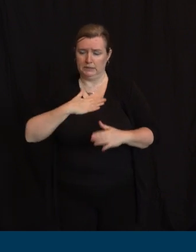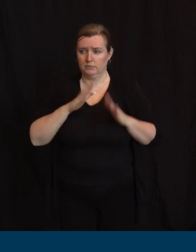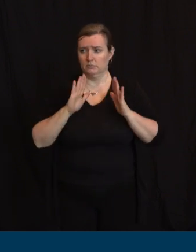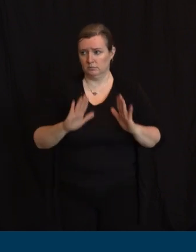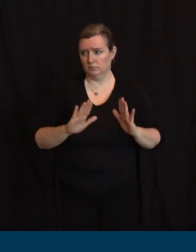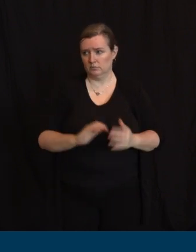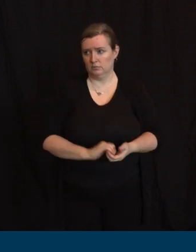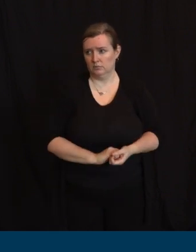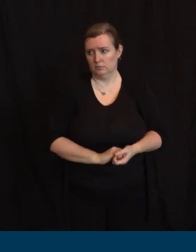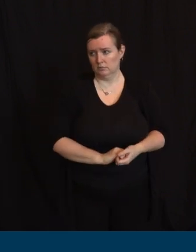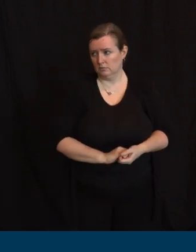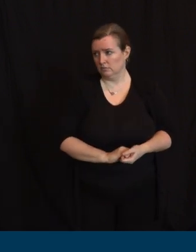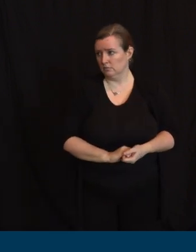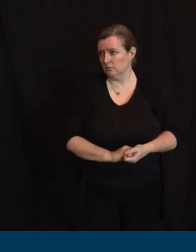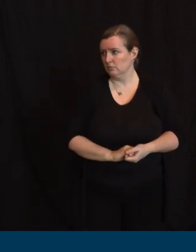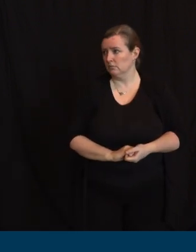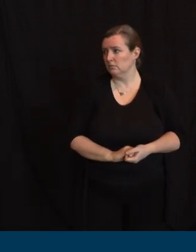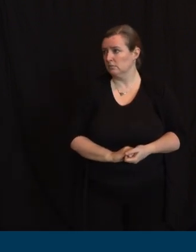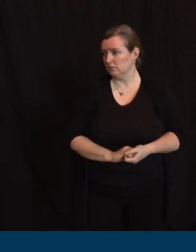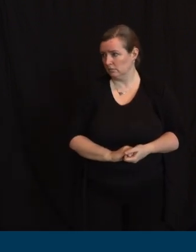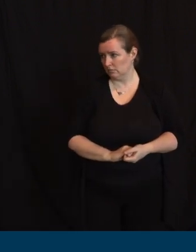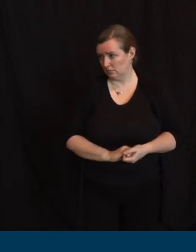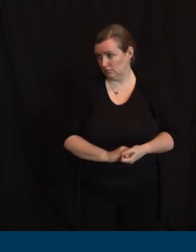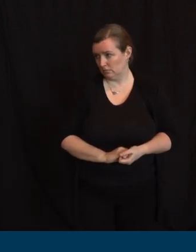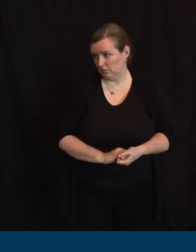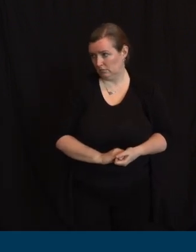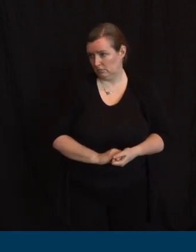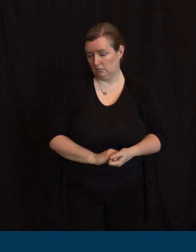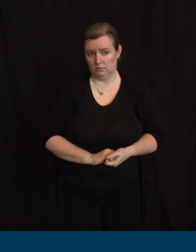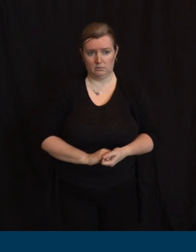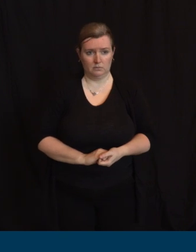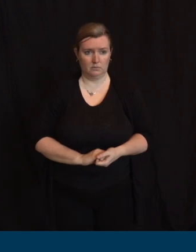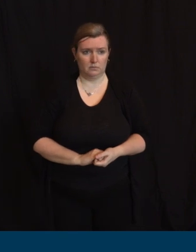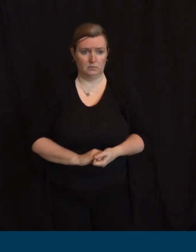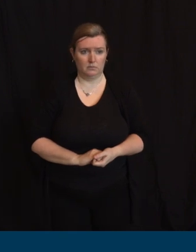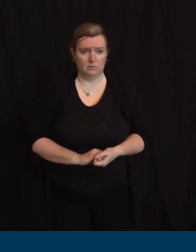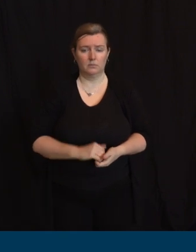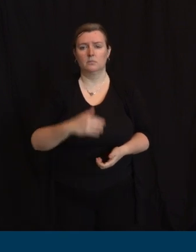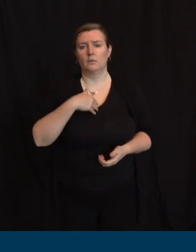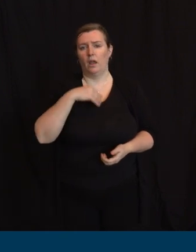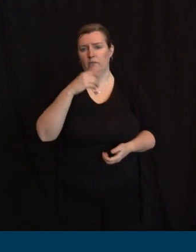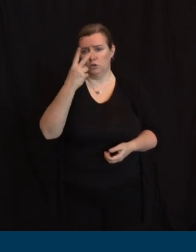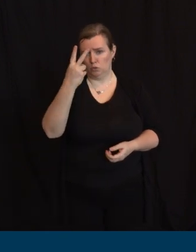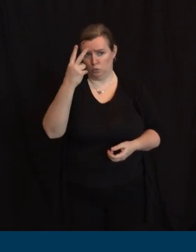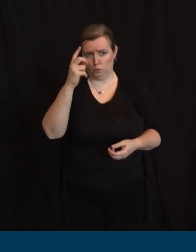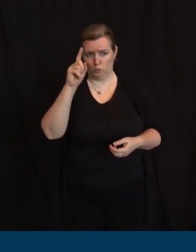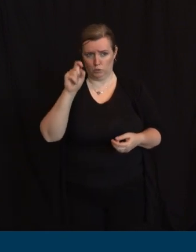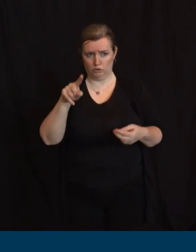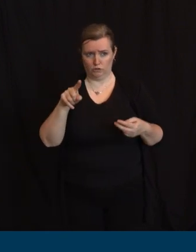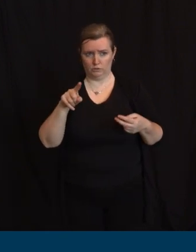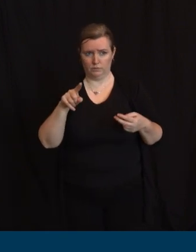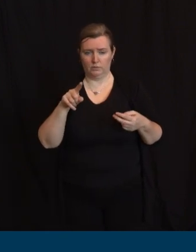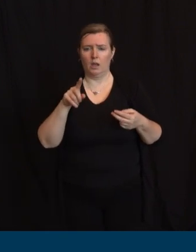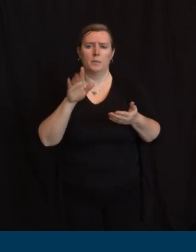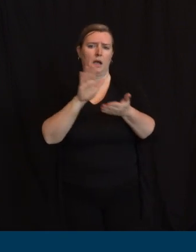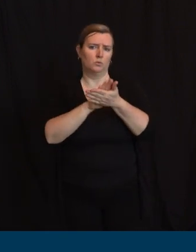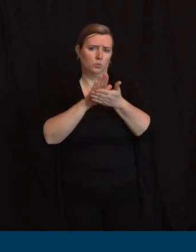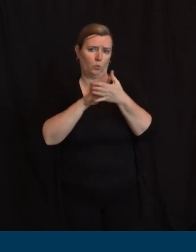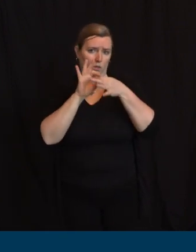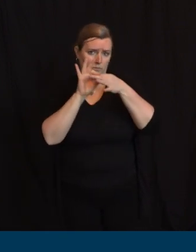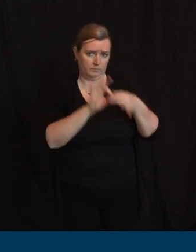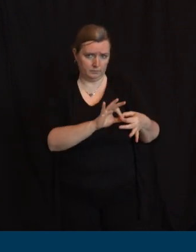true. But Two quick questions on schools. can you get that microphone closer? Thank you. Sorry. Dante's got the mic. On schools, two